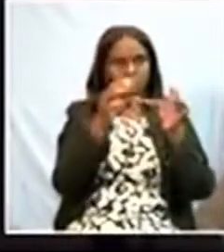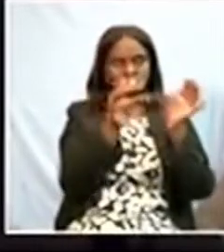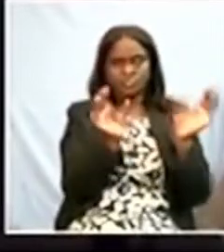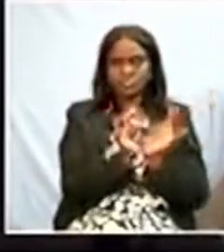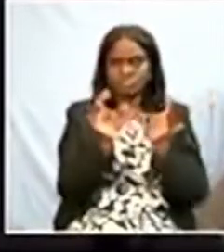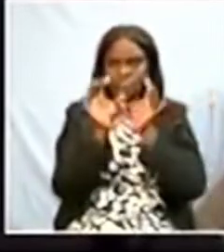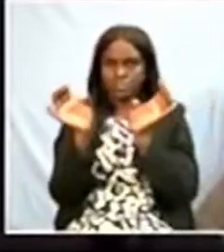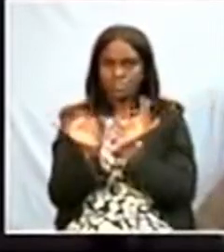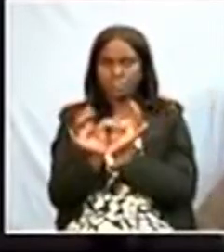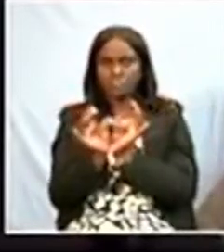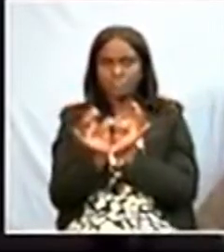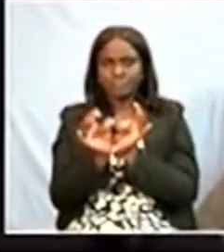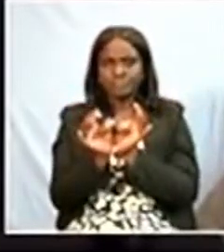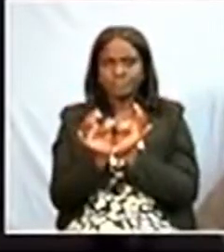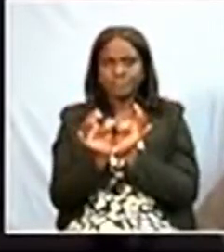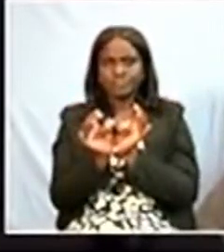constituencies,